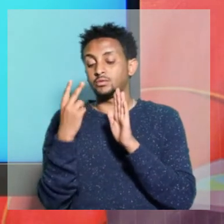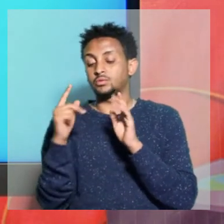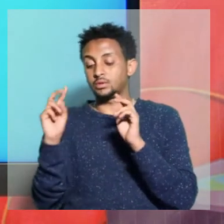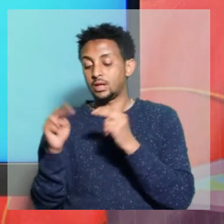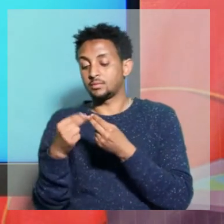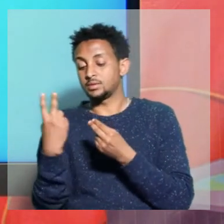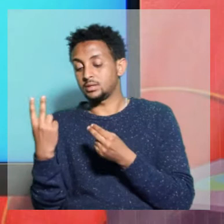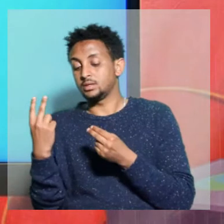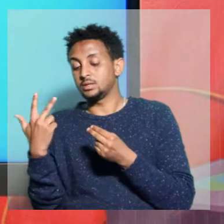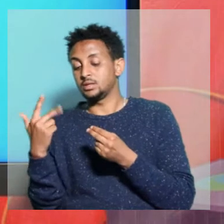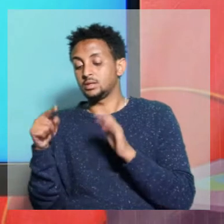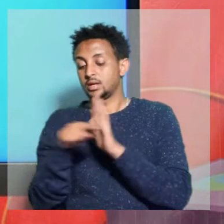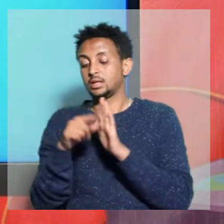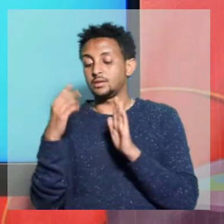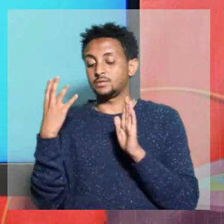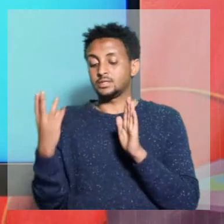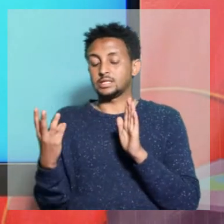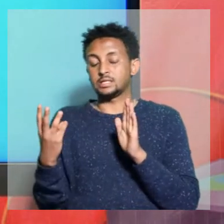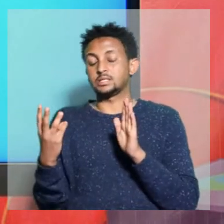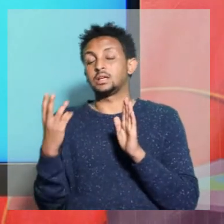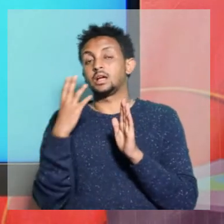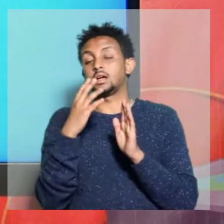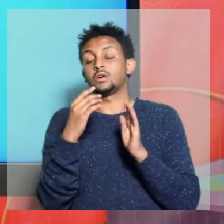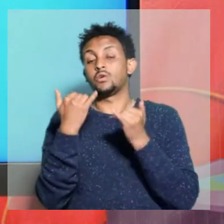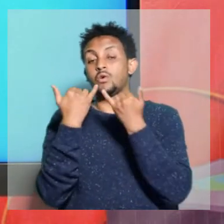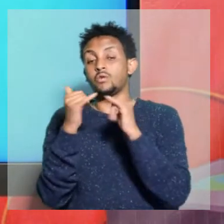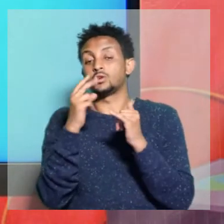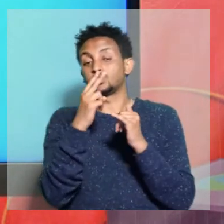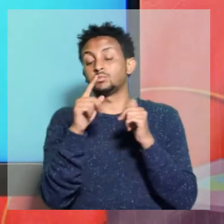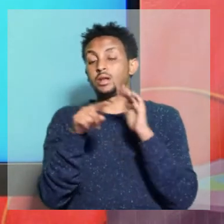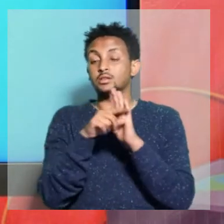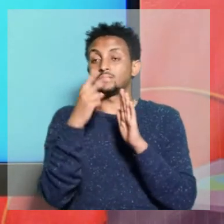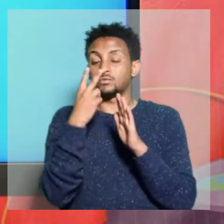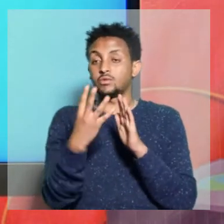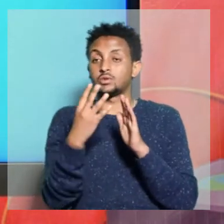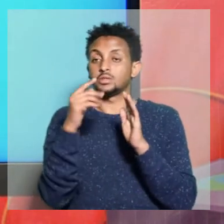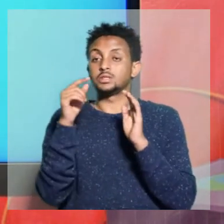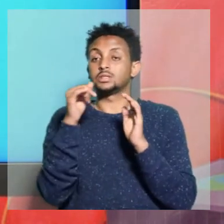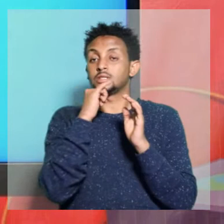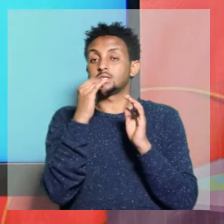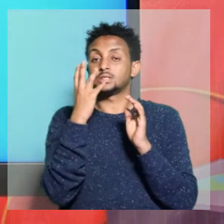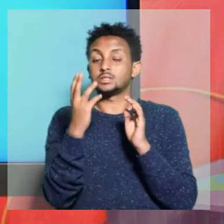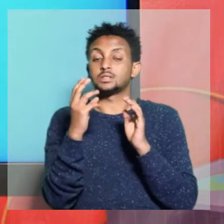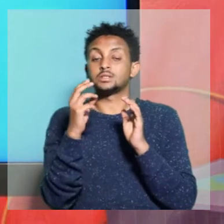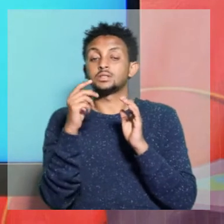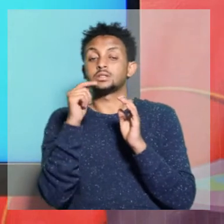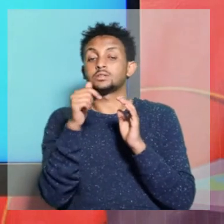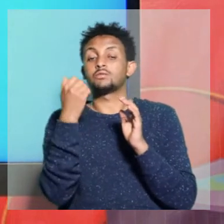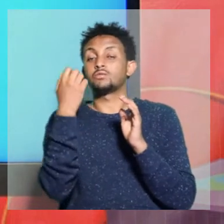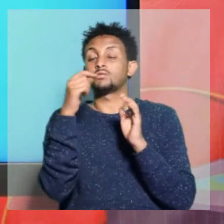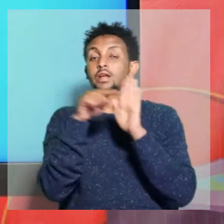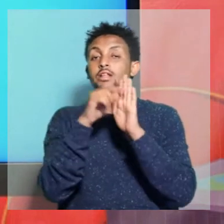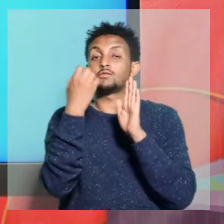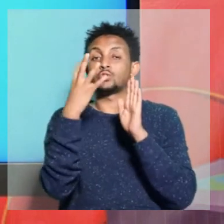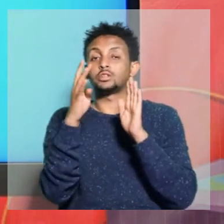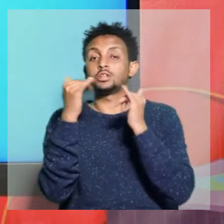3 gives you negative 6 over 2 plus 4 is 6. So when you add these two, it gives you